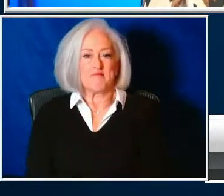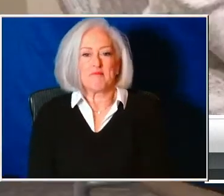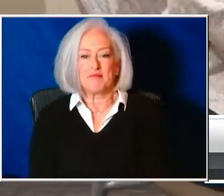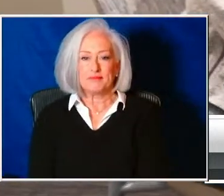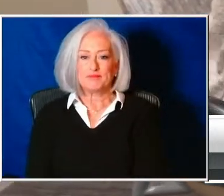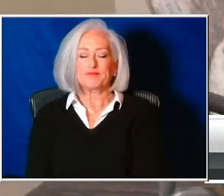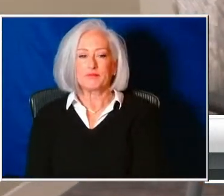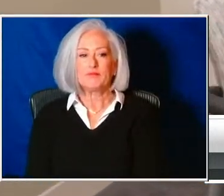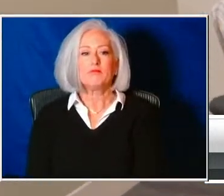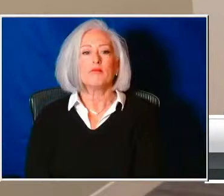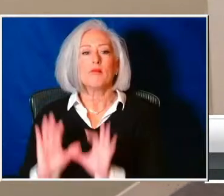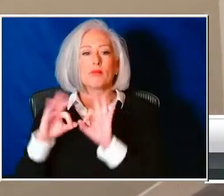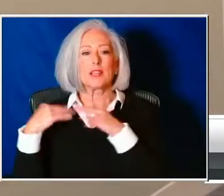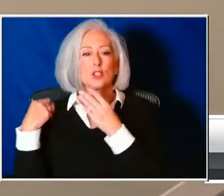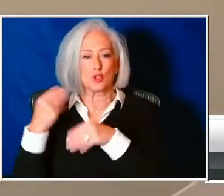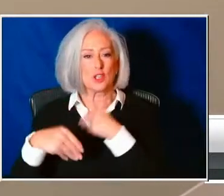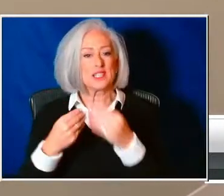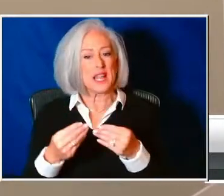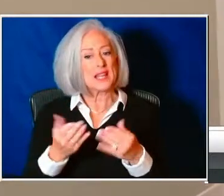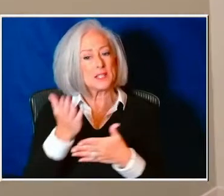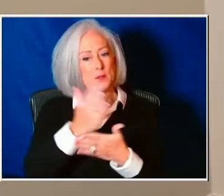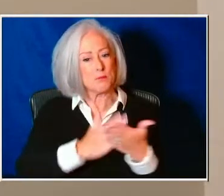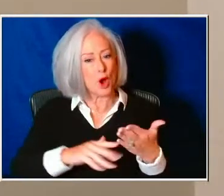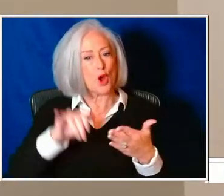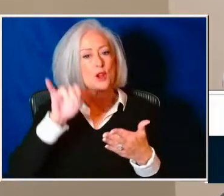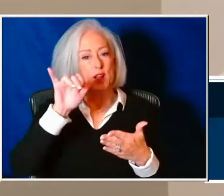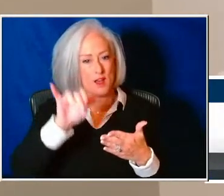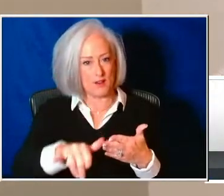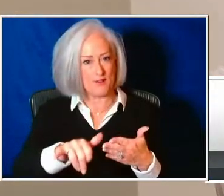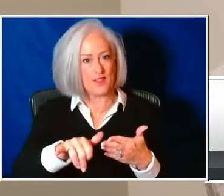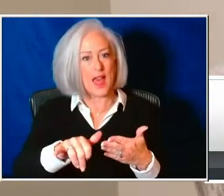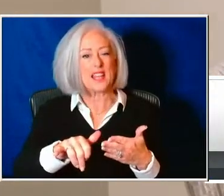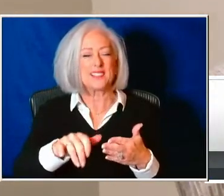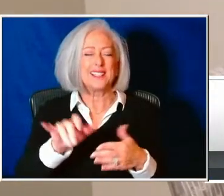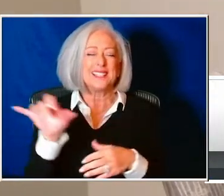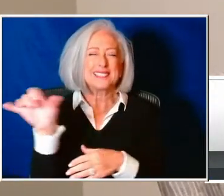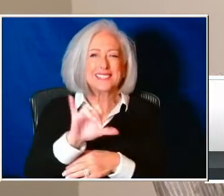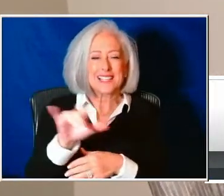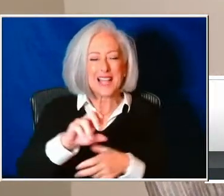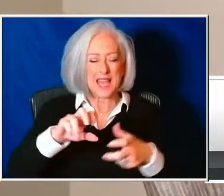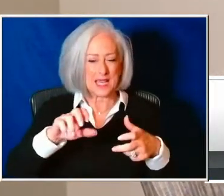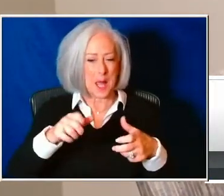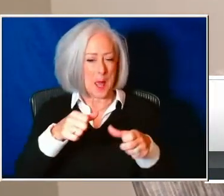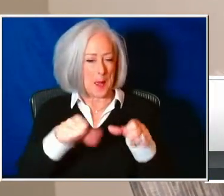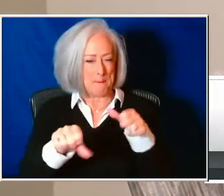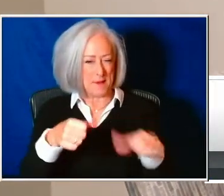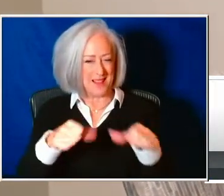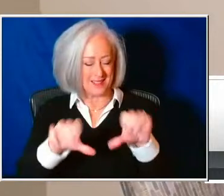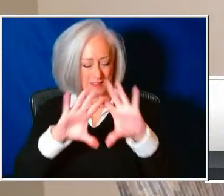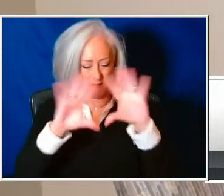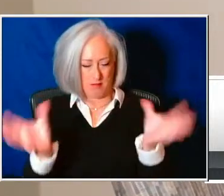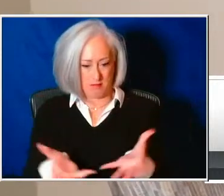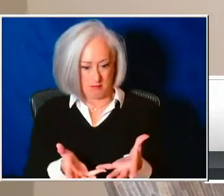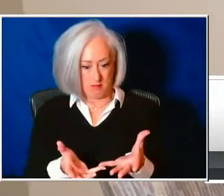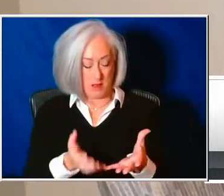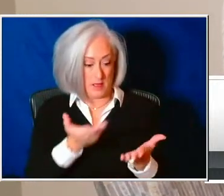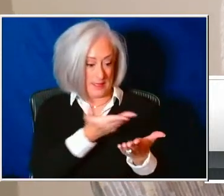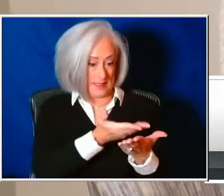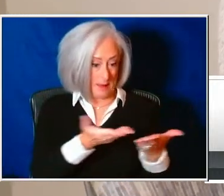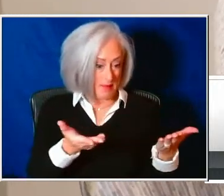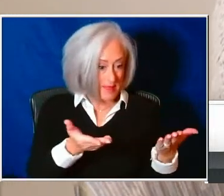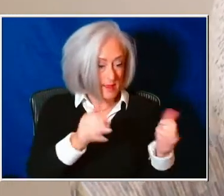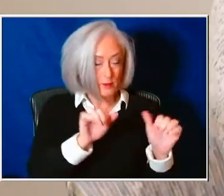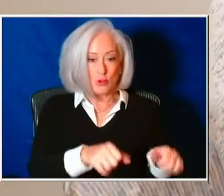Genetics do play a piece of the puzzle. I look at it as a puzzle piece. We have things that we can't control and things that we can control. So